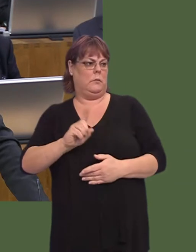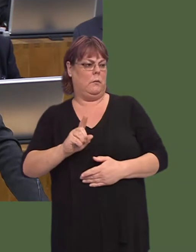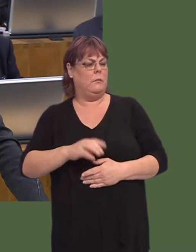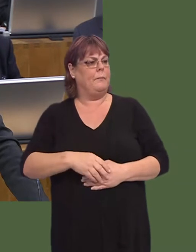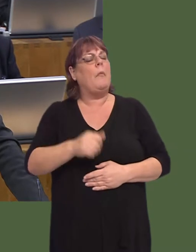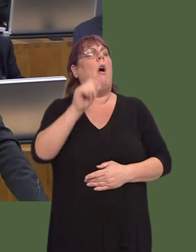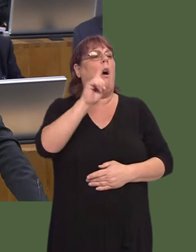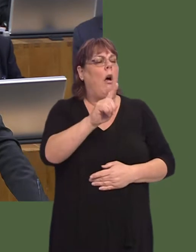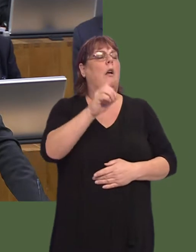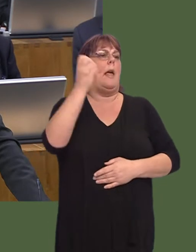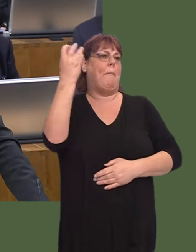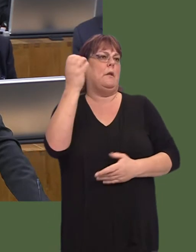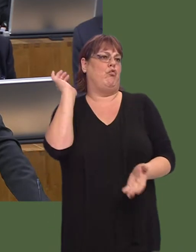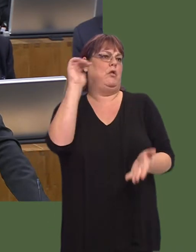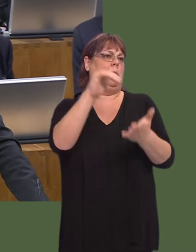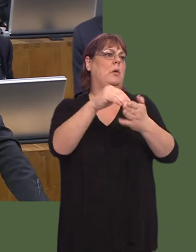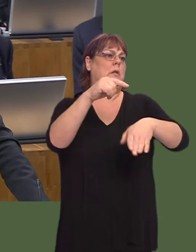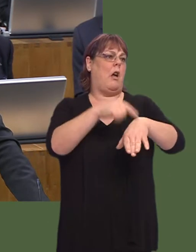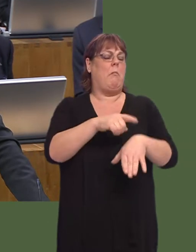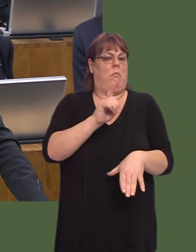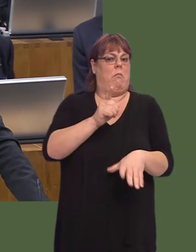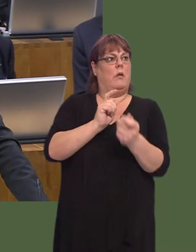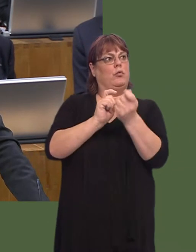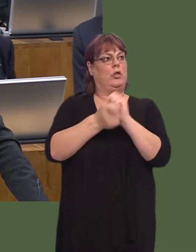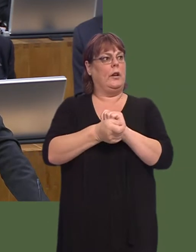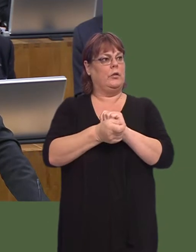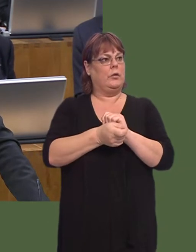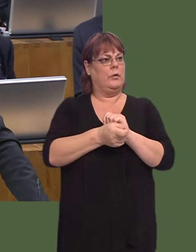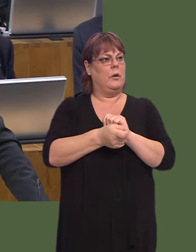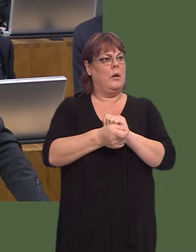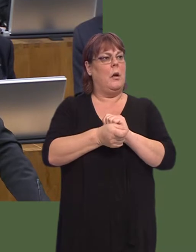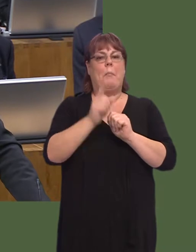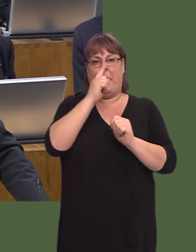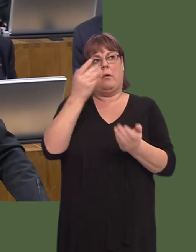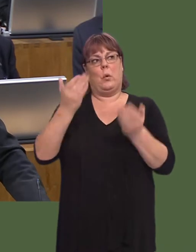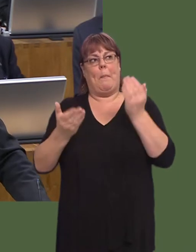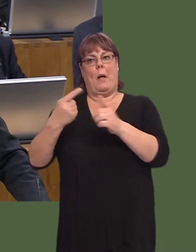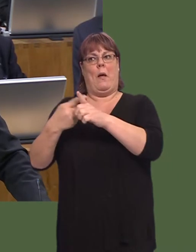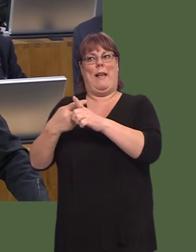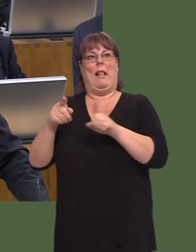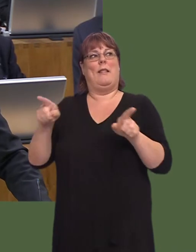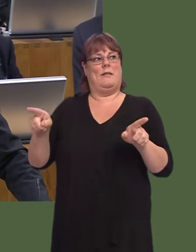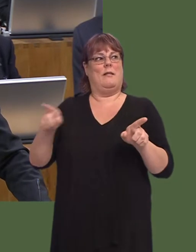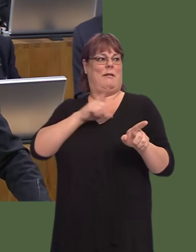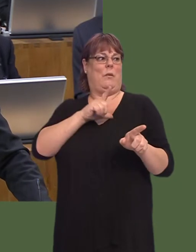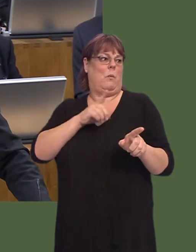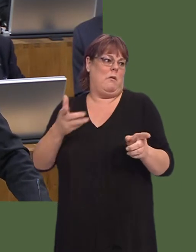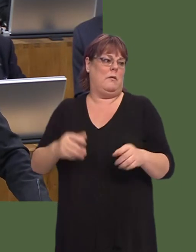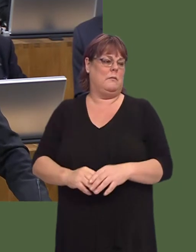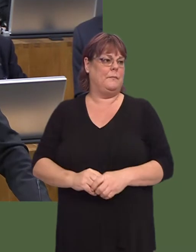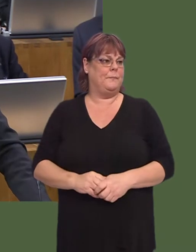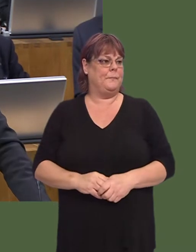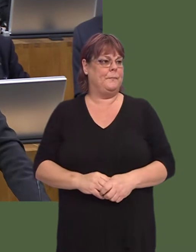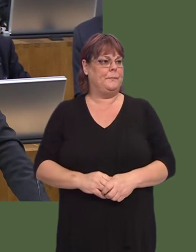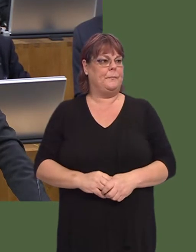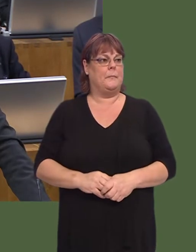true to say, with ambulance response times, for example, that was changed, but that put it in a comparative position with England. That's the reason why, one of the reasons why that